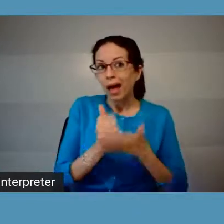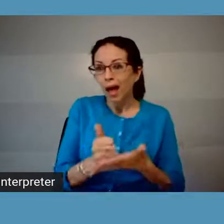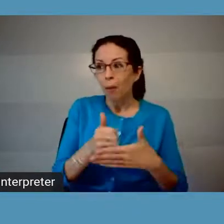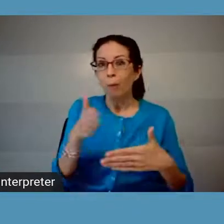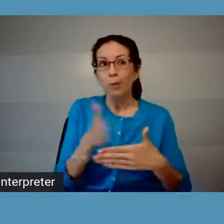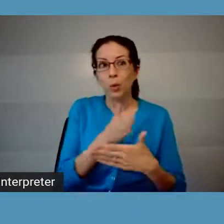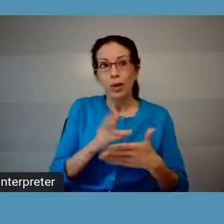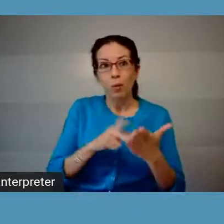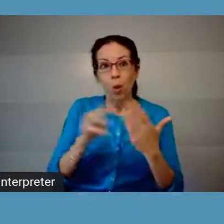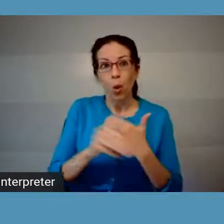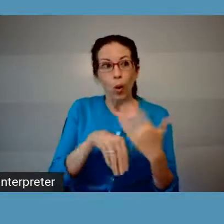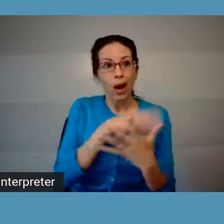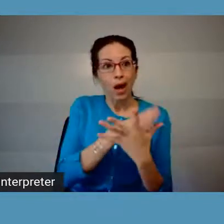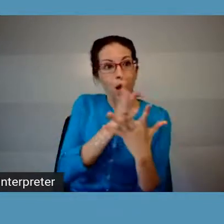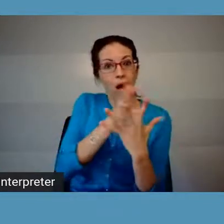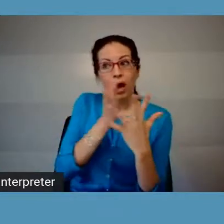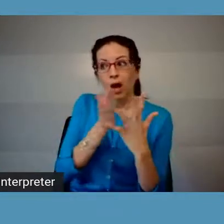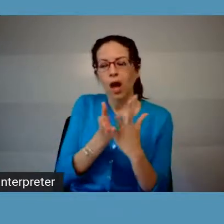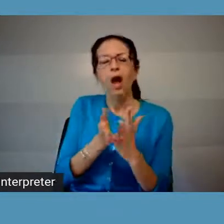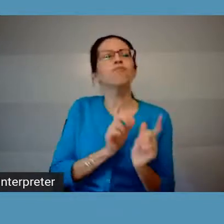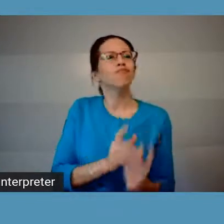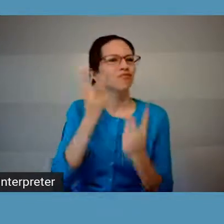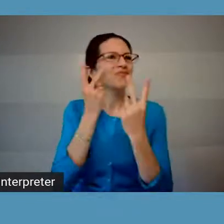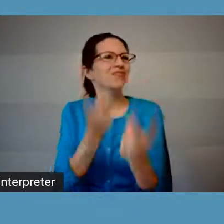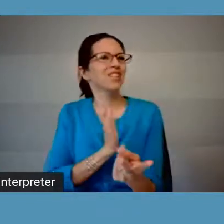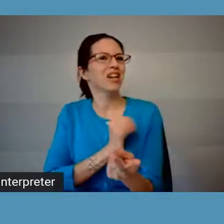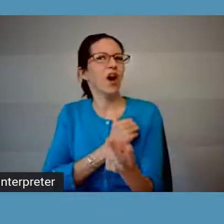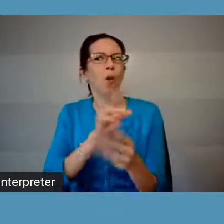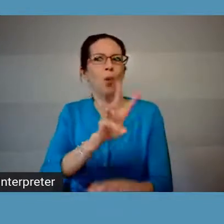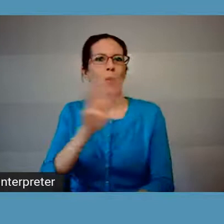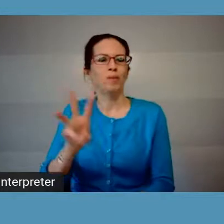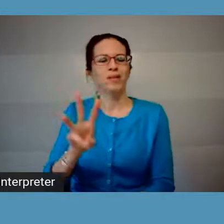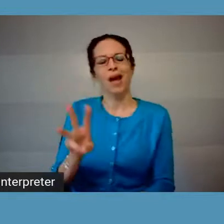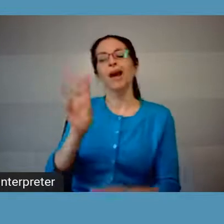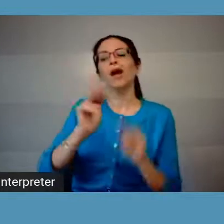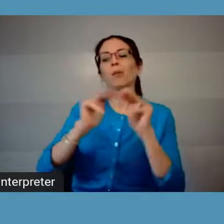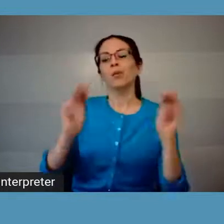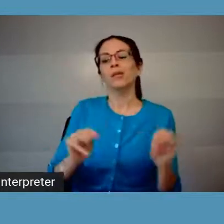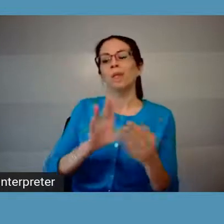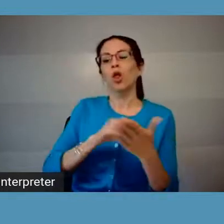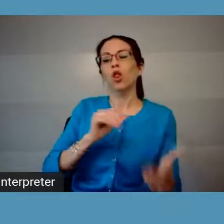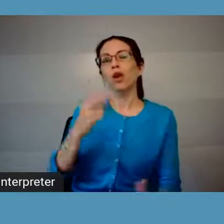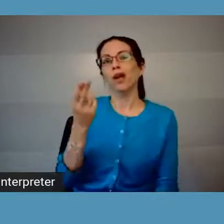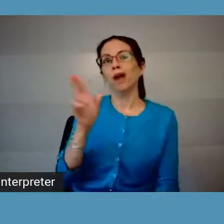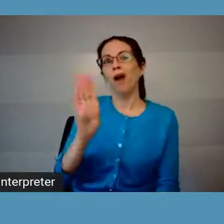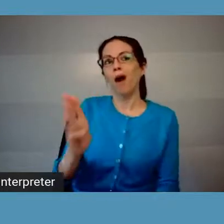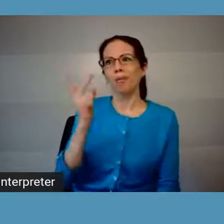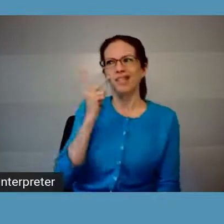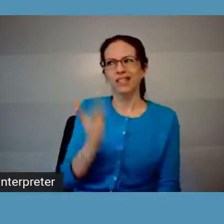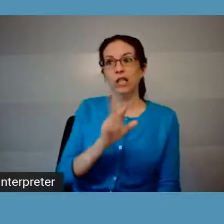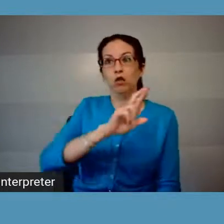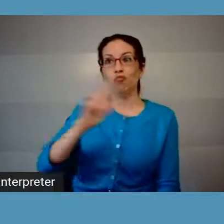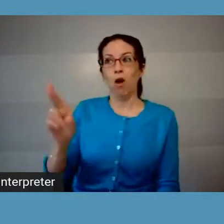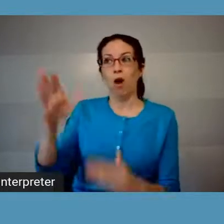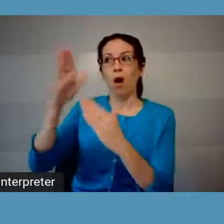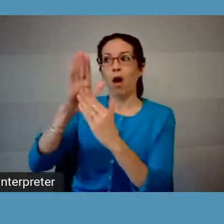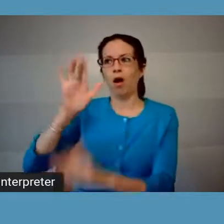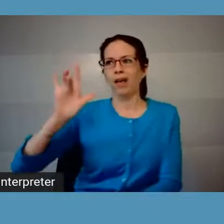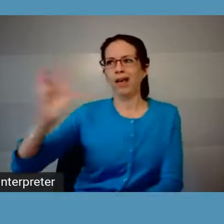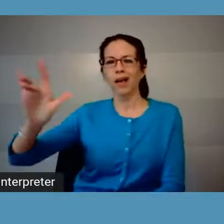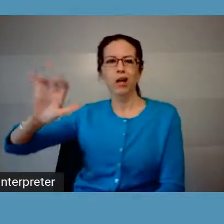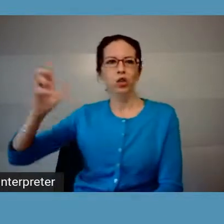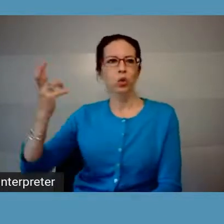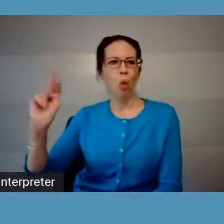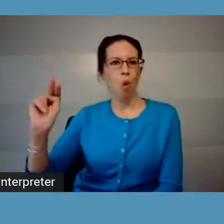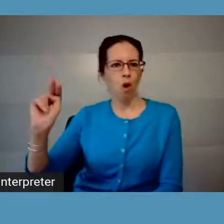please visit our website, the Museum Learning Hub, and click Join on the upper right-hand corner to create an account and to post your questions. A